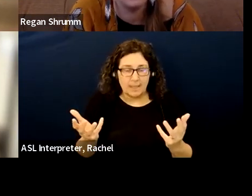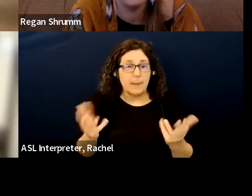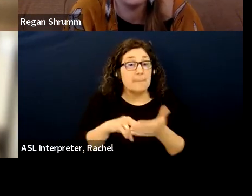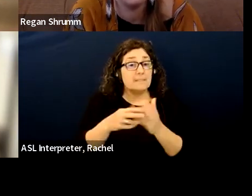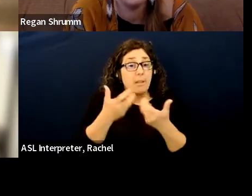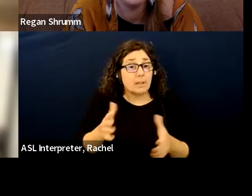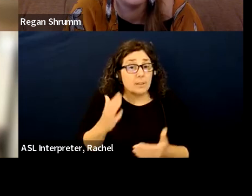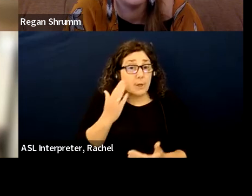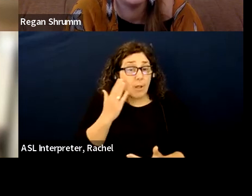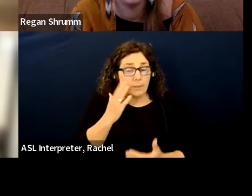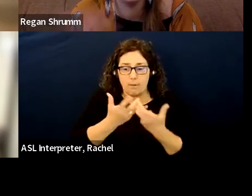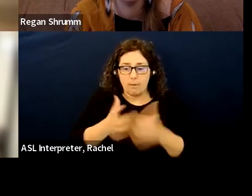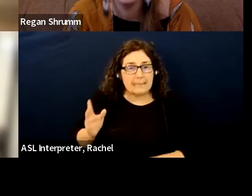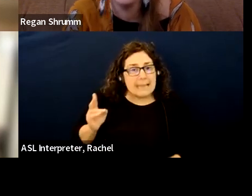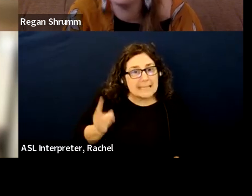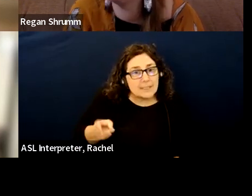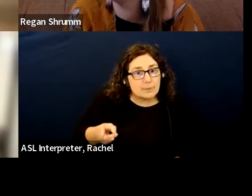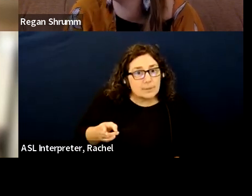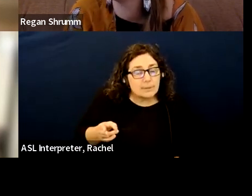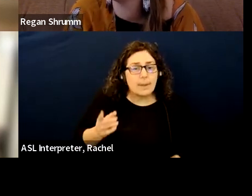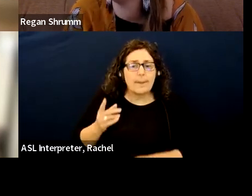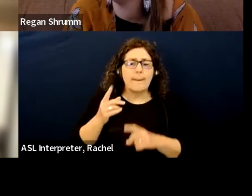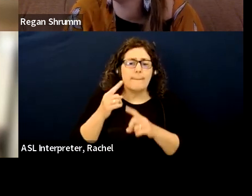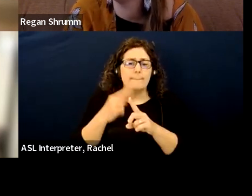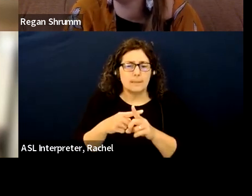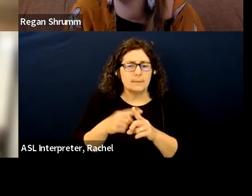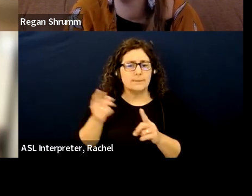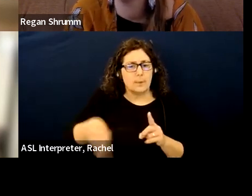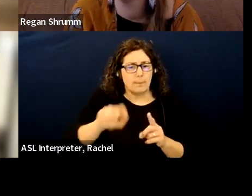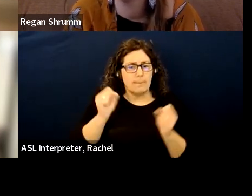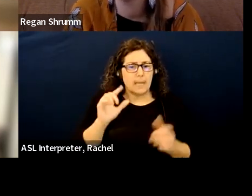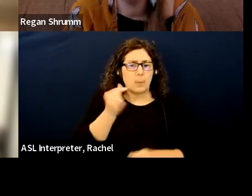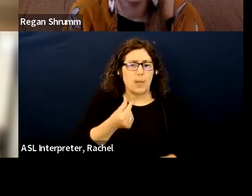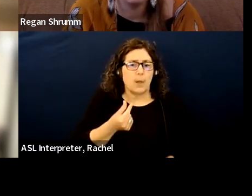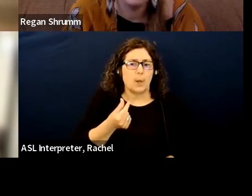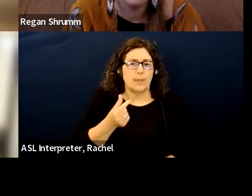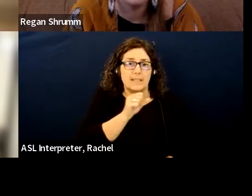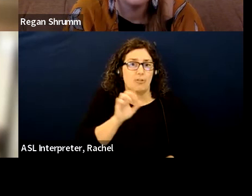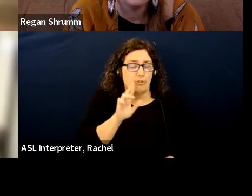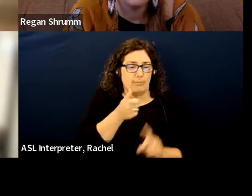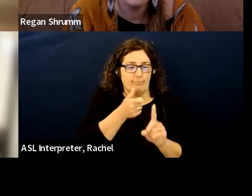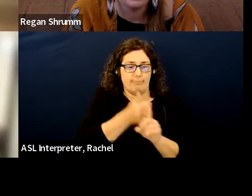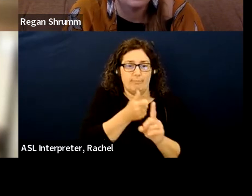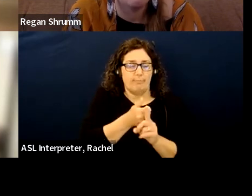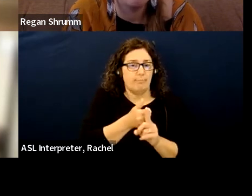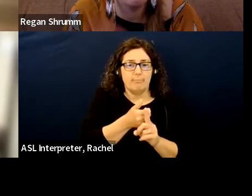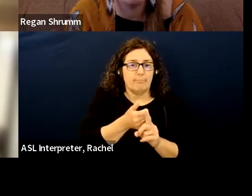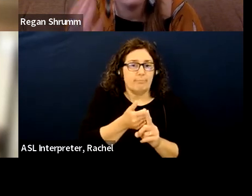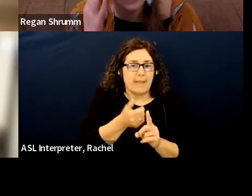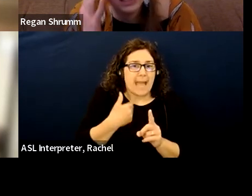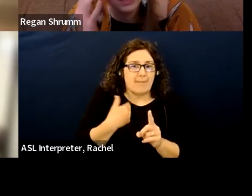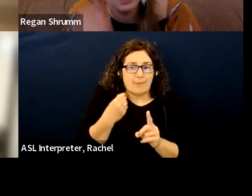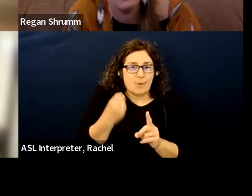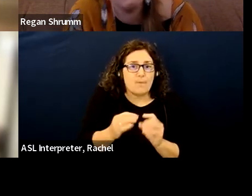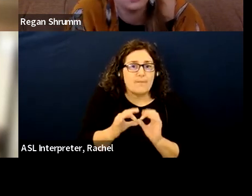and a loss of history, as well as for many queer seniors, they may not have